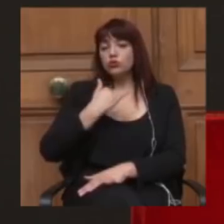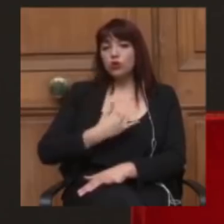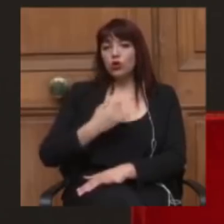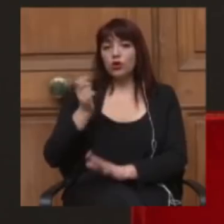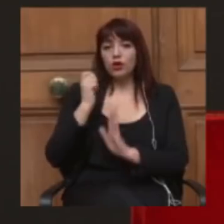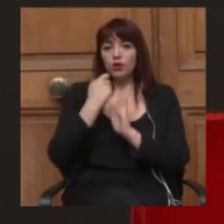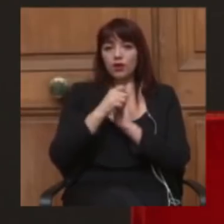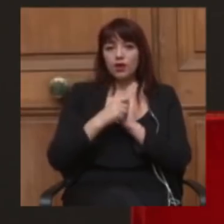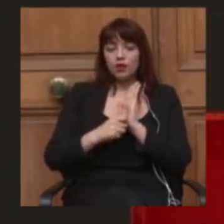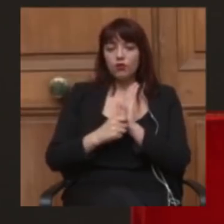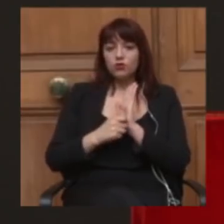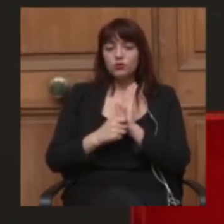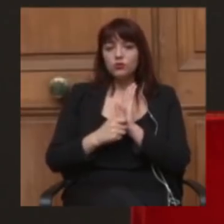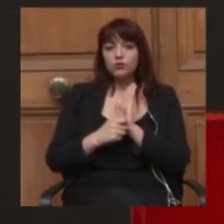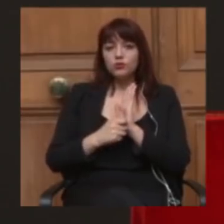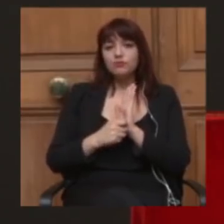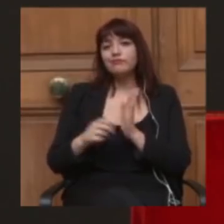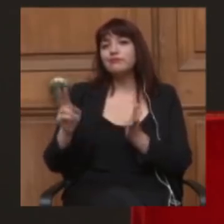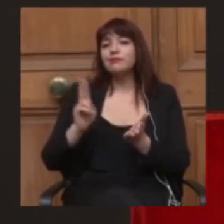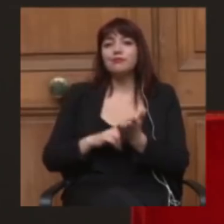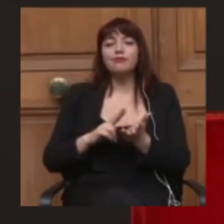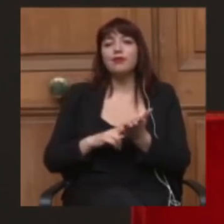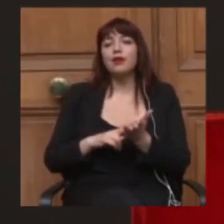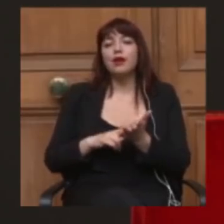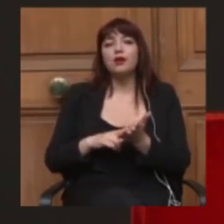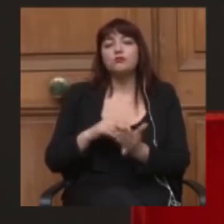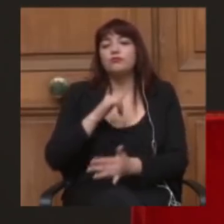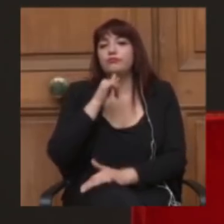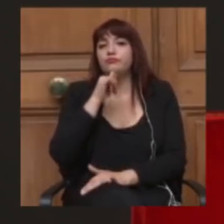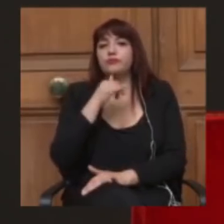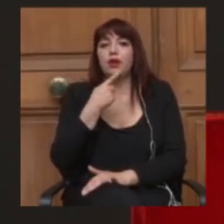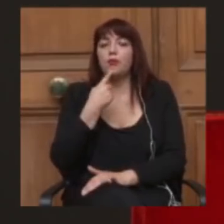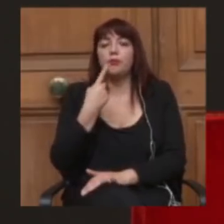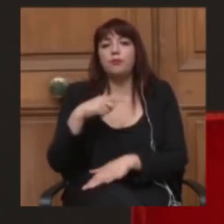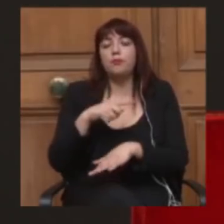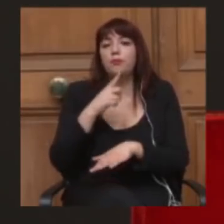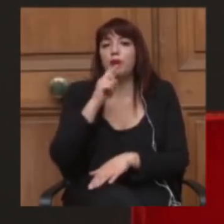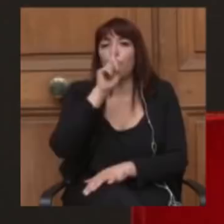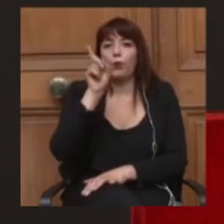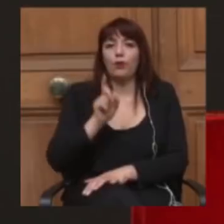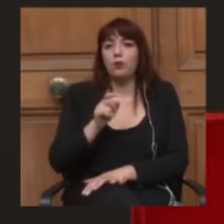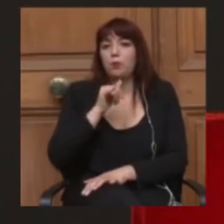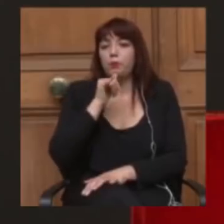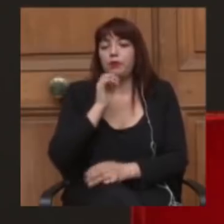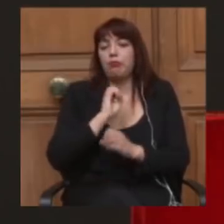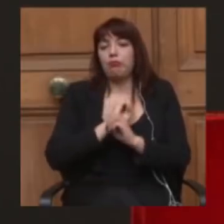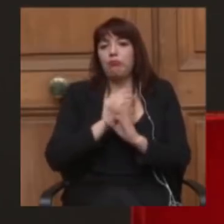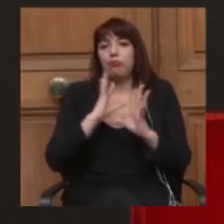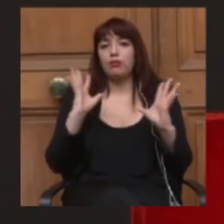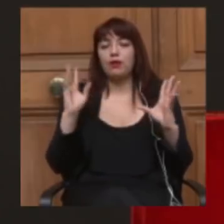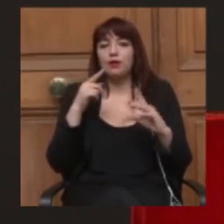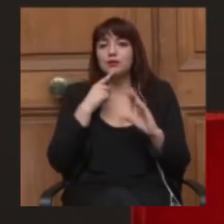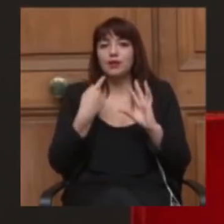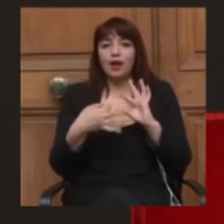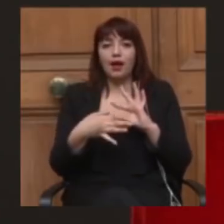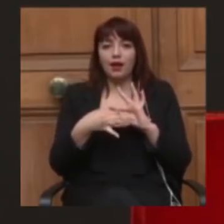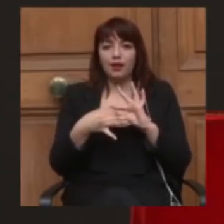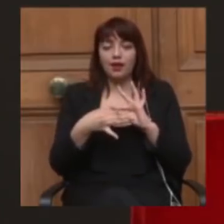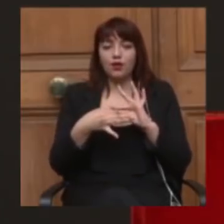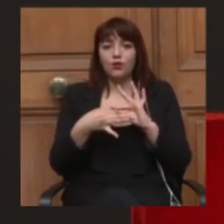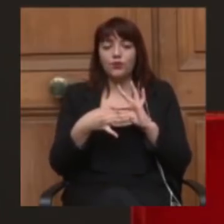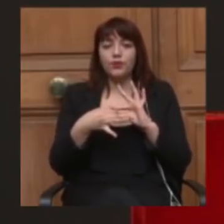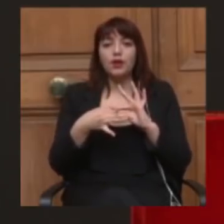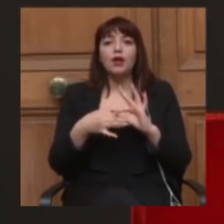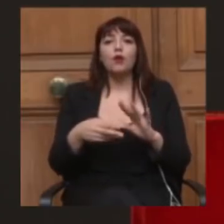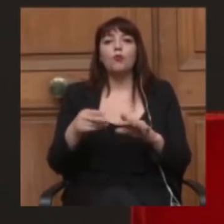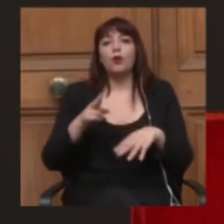entirely settled. So as you honor me for what I have written, or perhaps for what I have spoken,